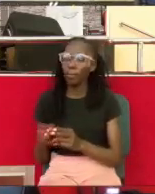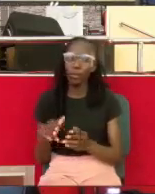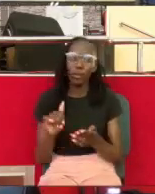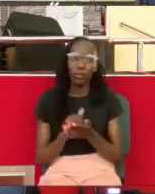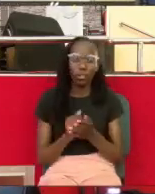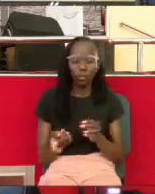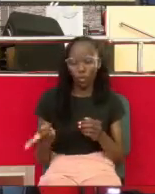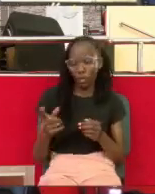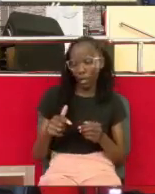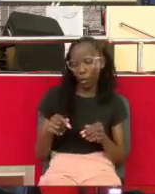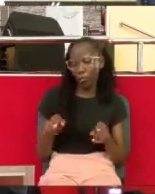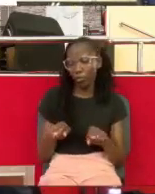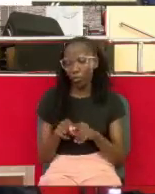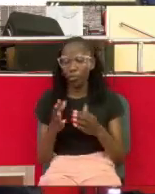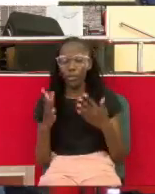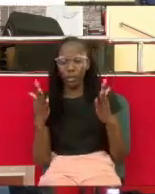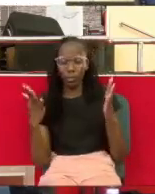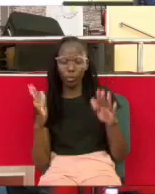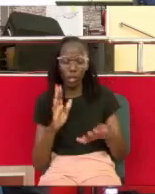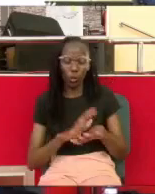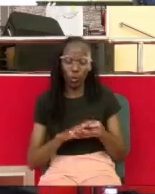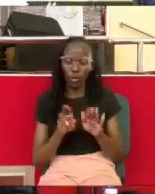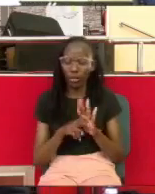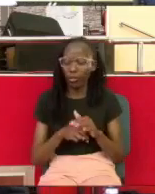come and celebrate the goodness of the Lord.